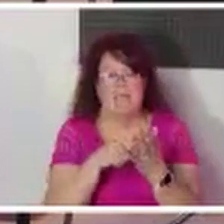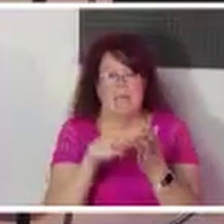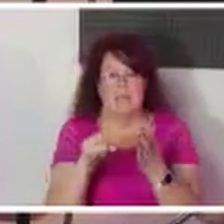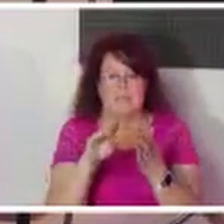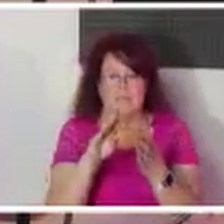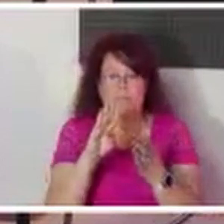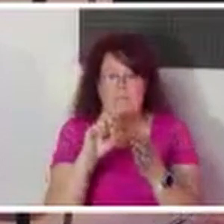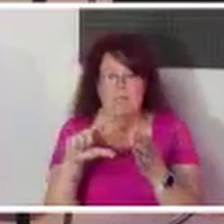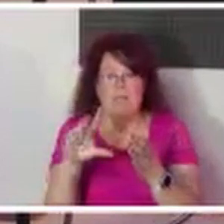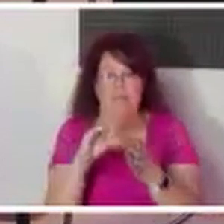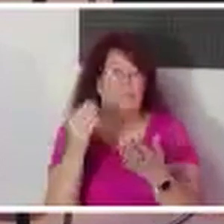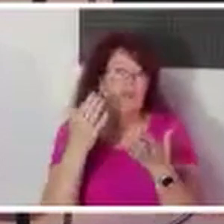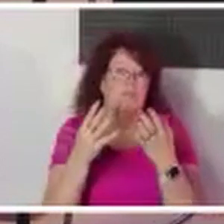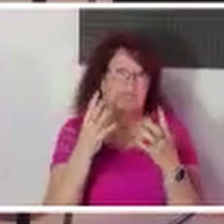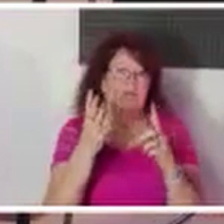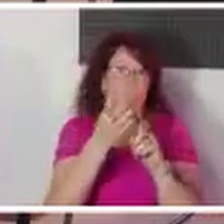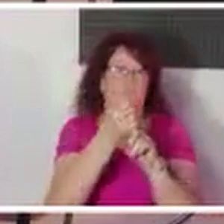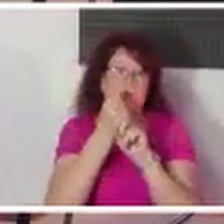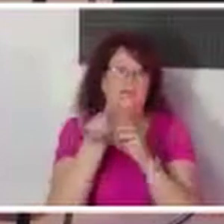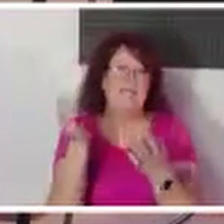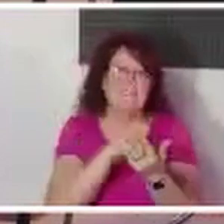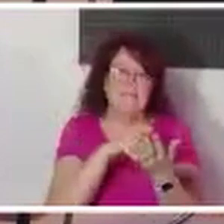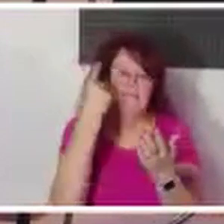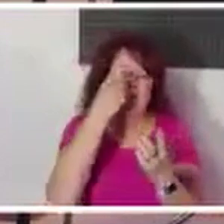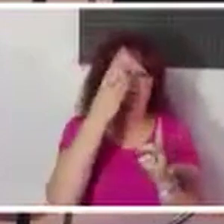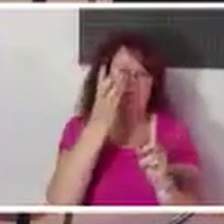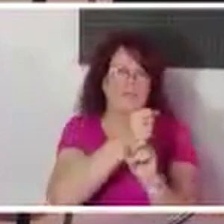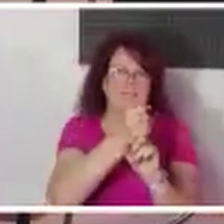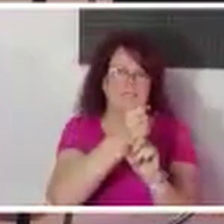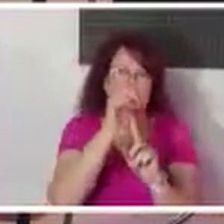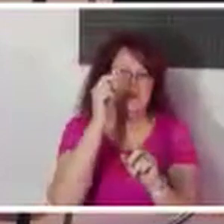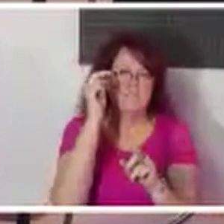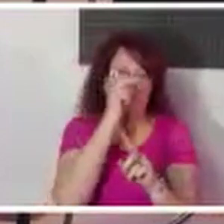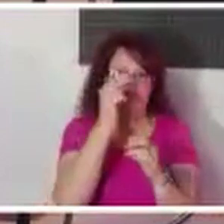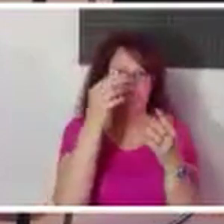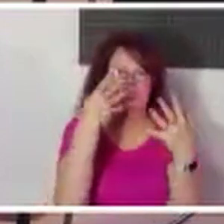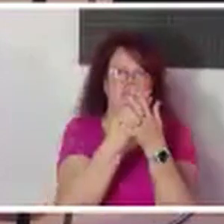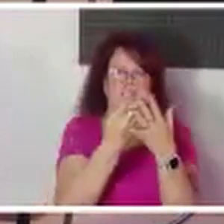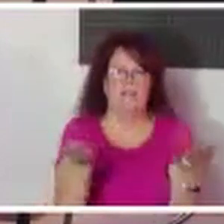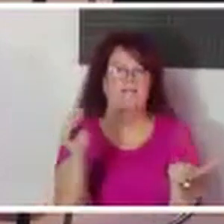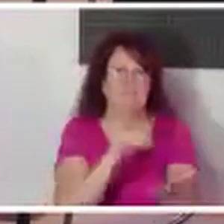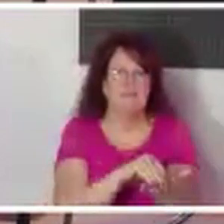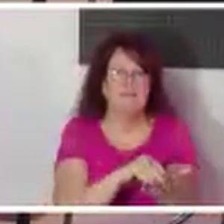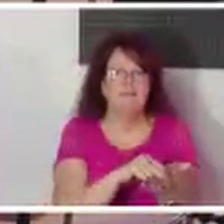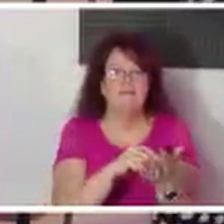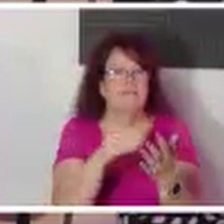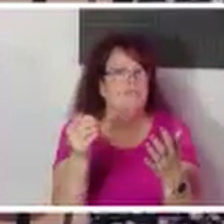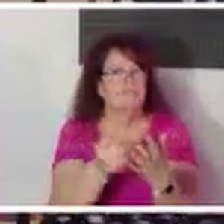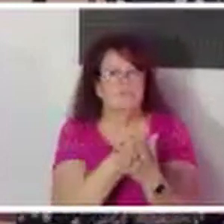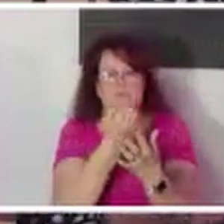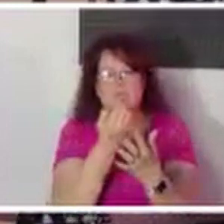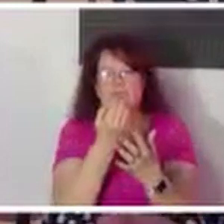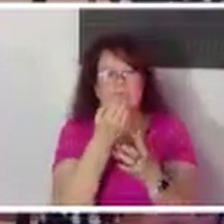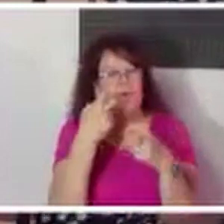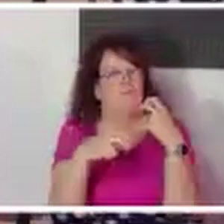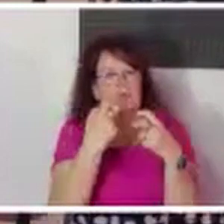create a warrant for your arrest again. And so it just recreates this recidivism and this new problem for a person to navigate, which